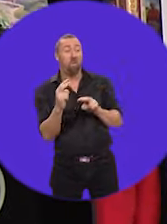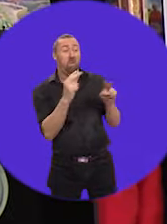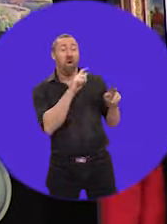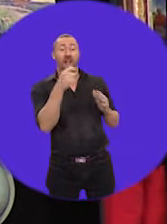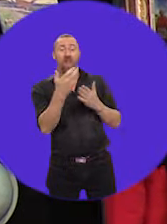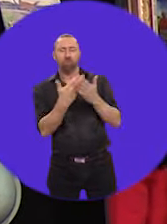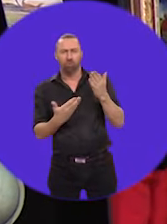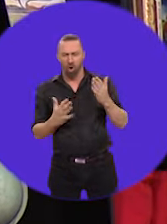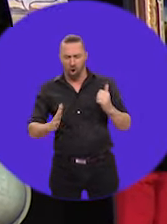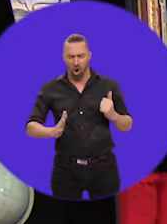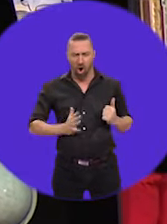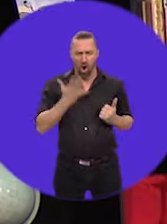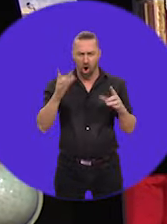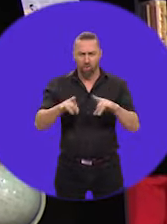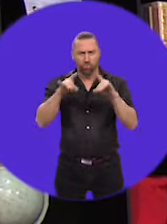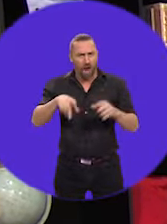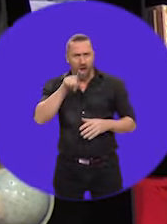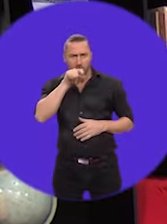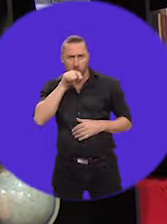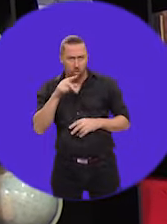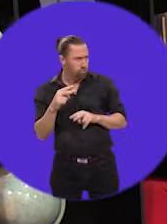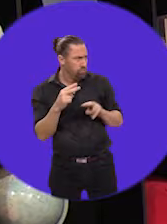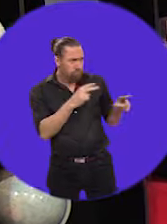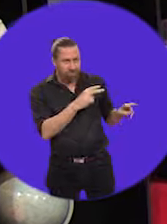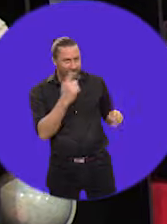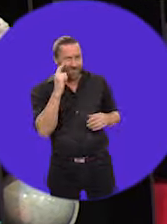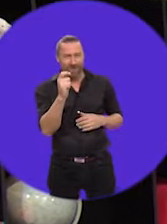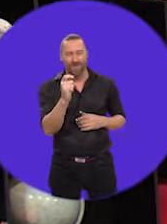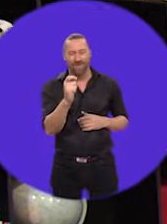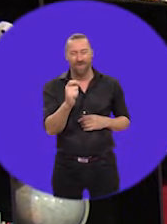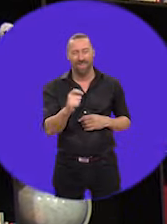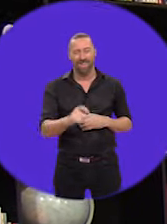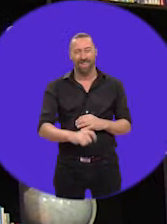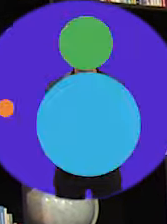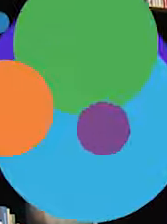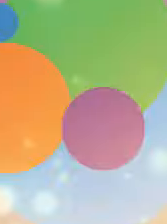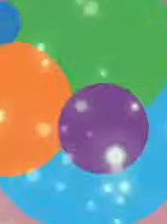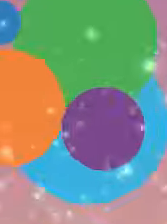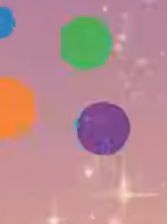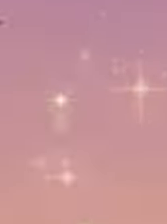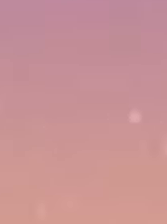next, we have a great story all about an interesting Australian bird. We'll see you soon.